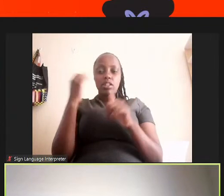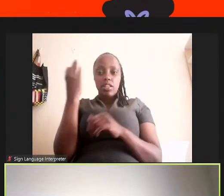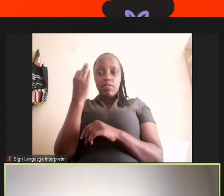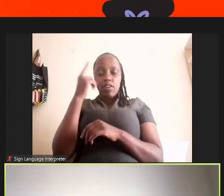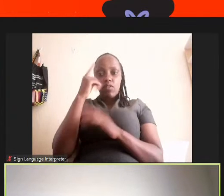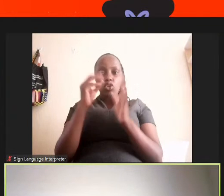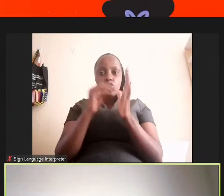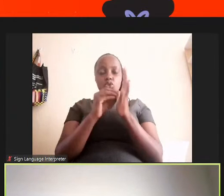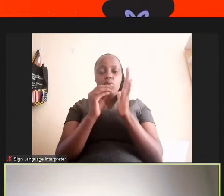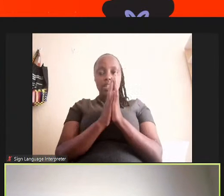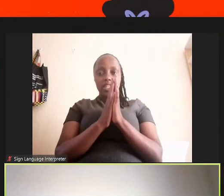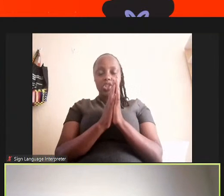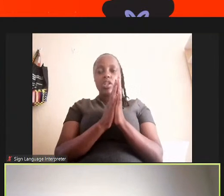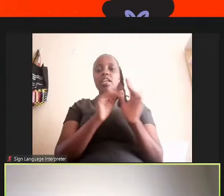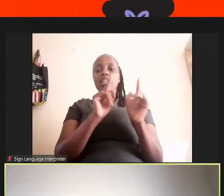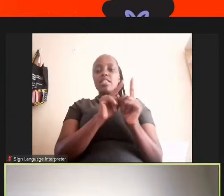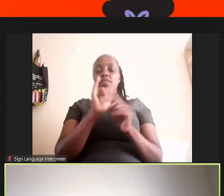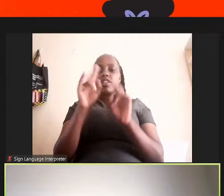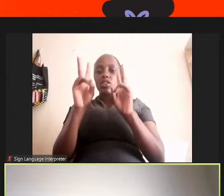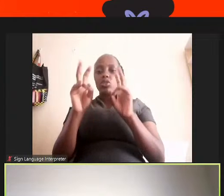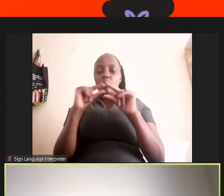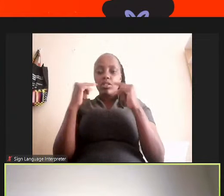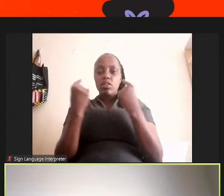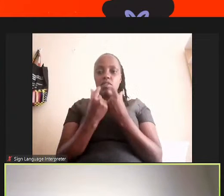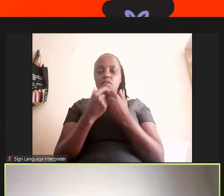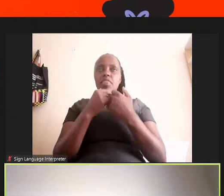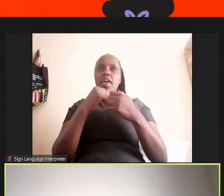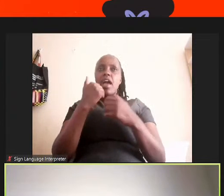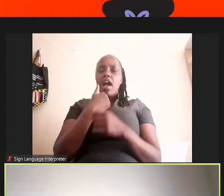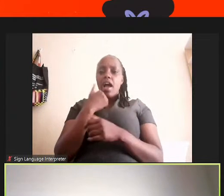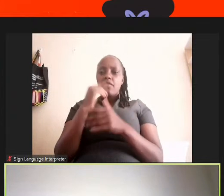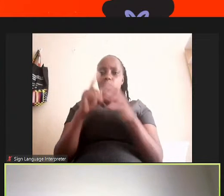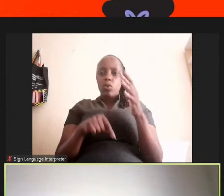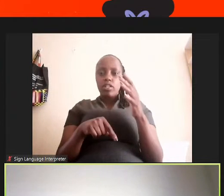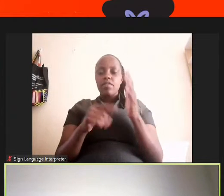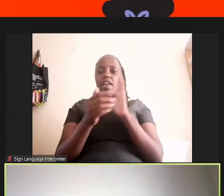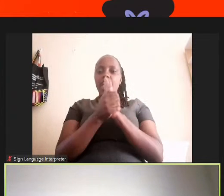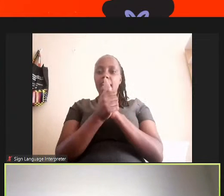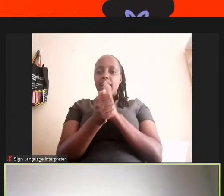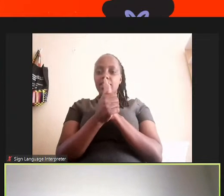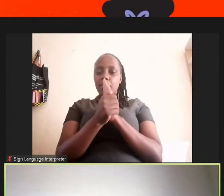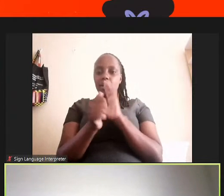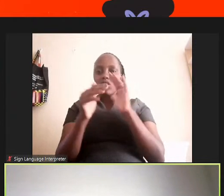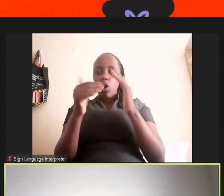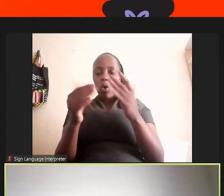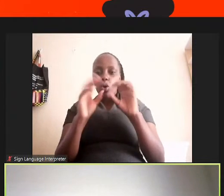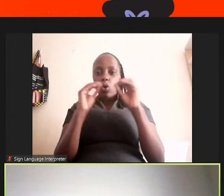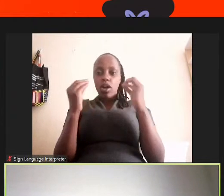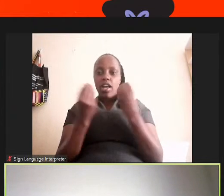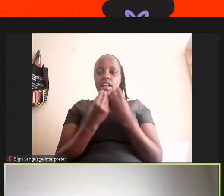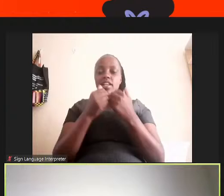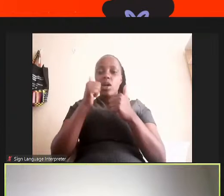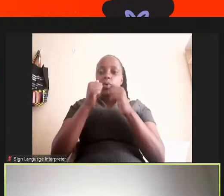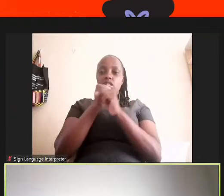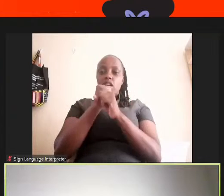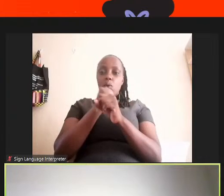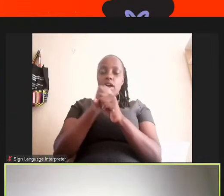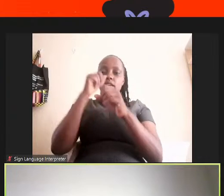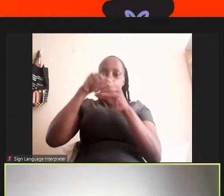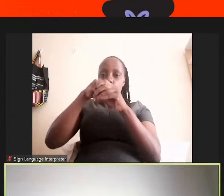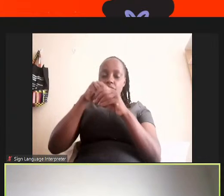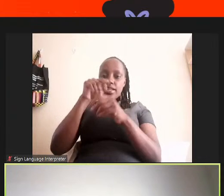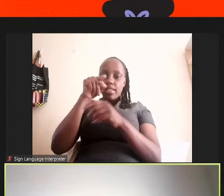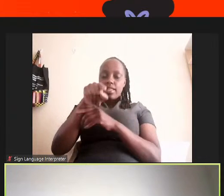documentation. Because thematic groups are made up of experts or organizations that are working within that